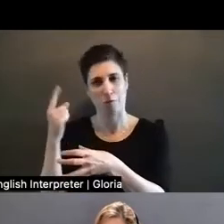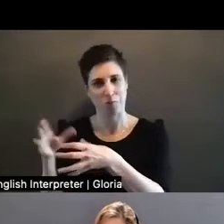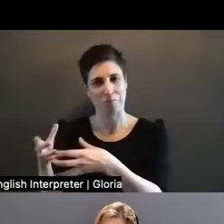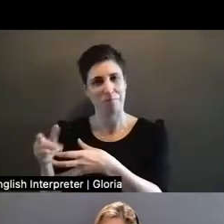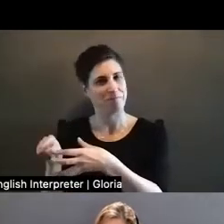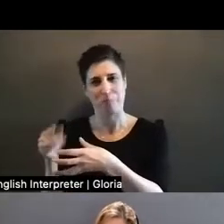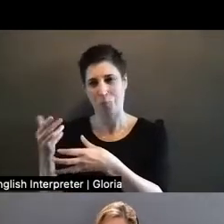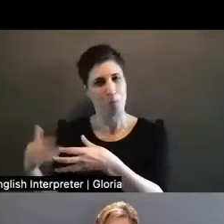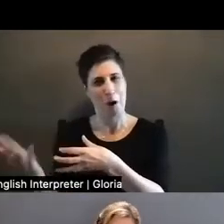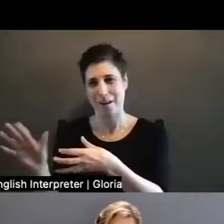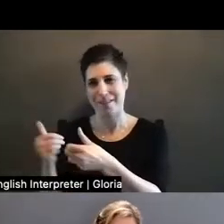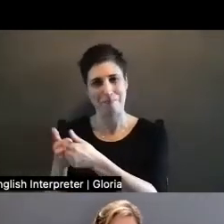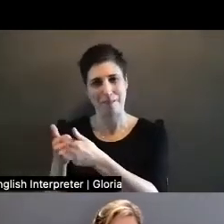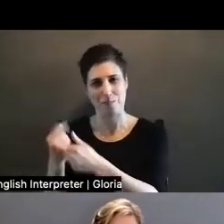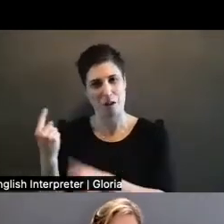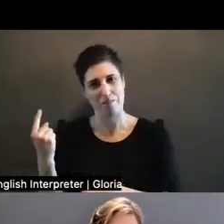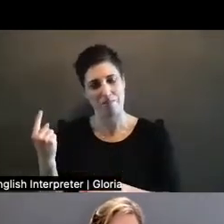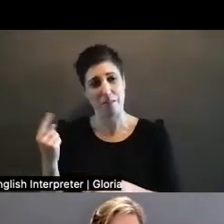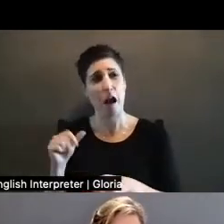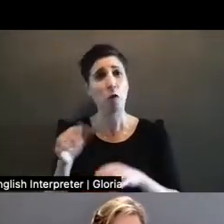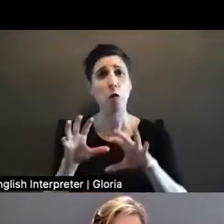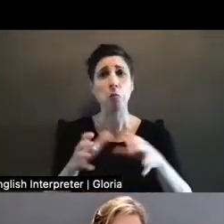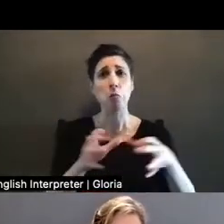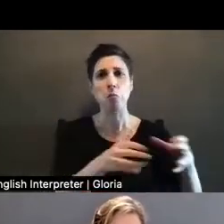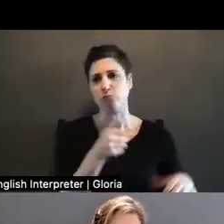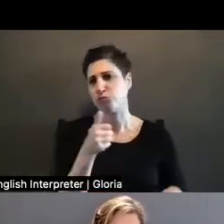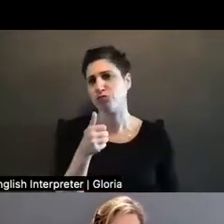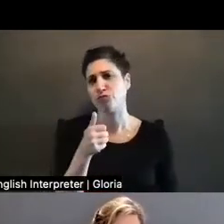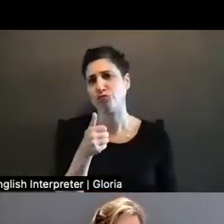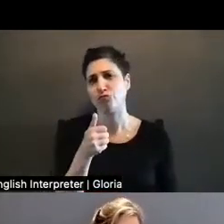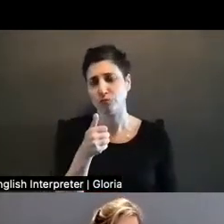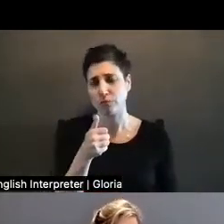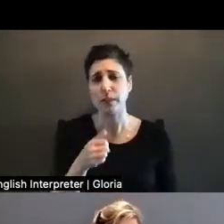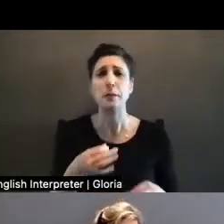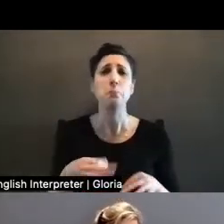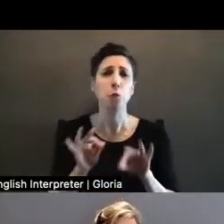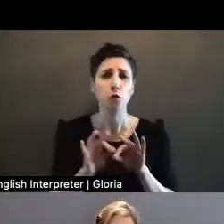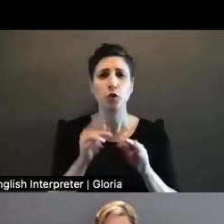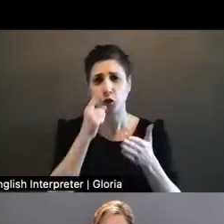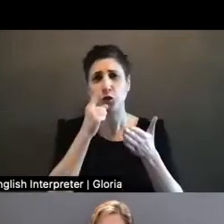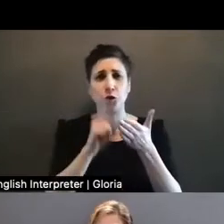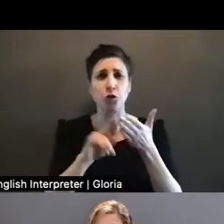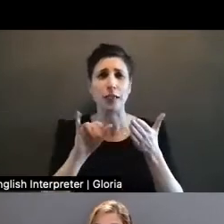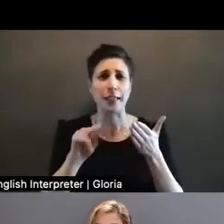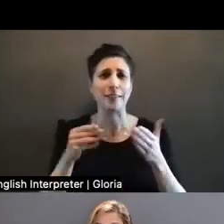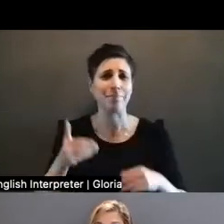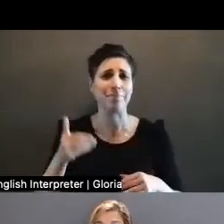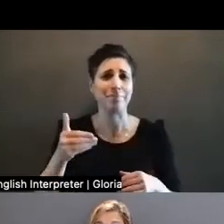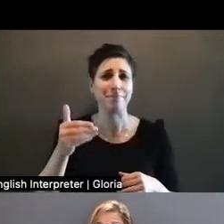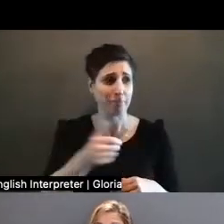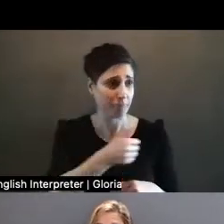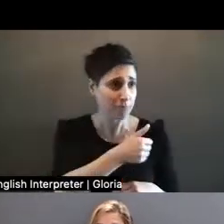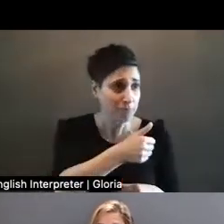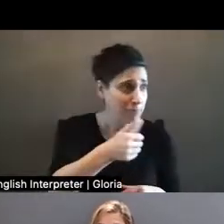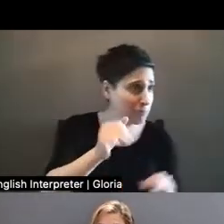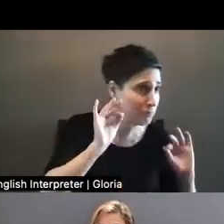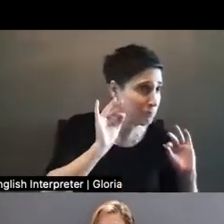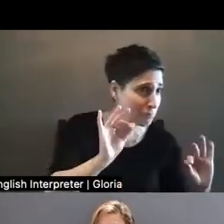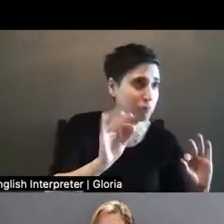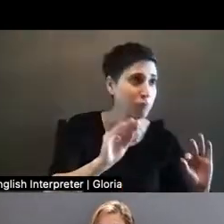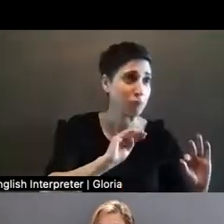it really is important to check in with your learners regularly just to make sure that what you're doing